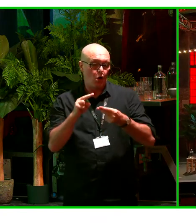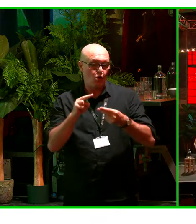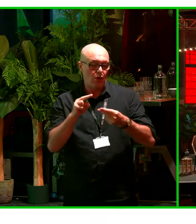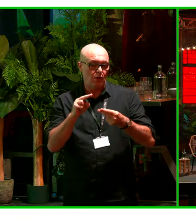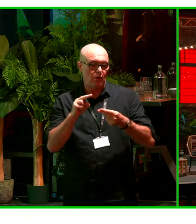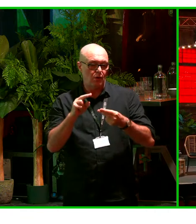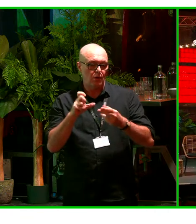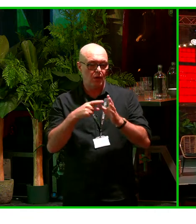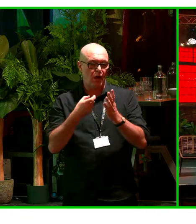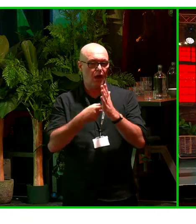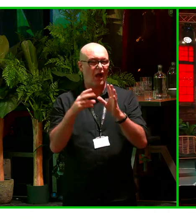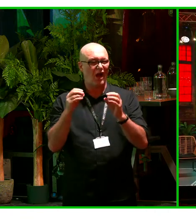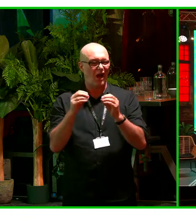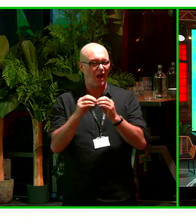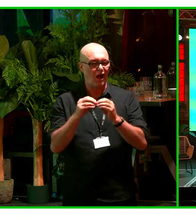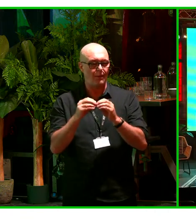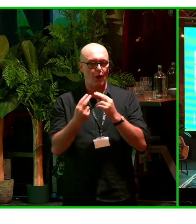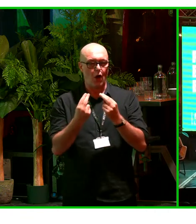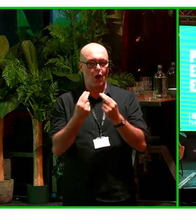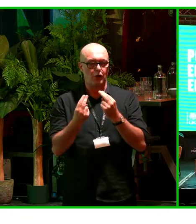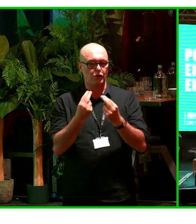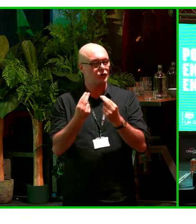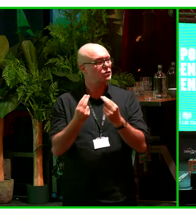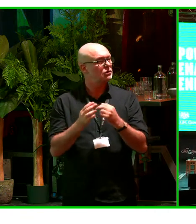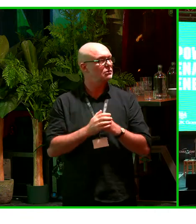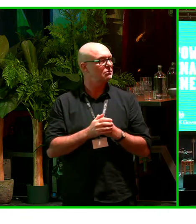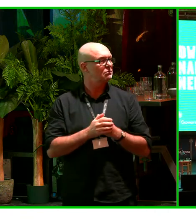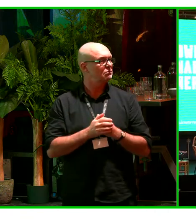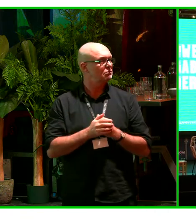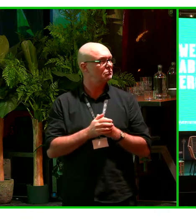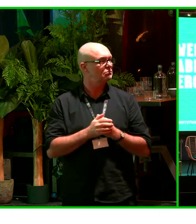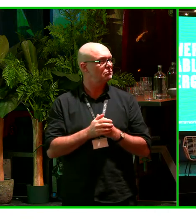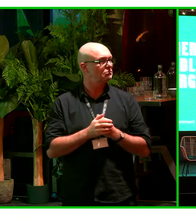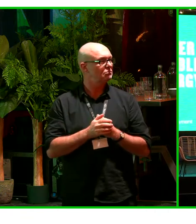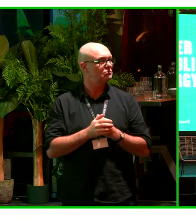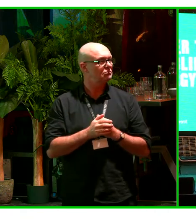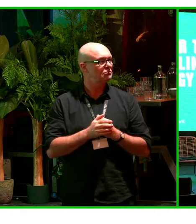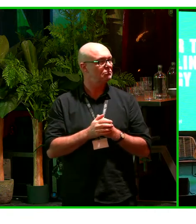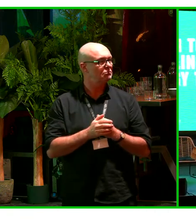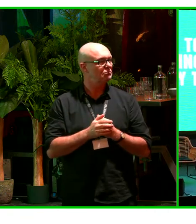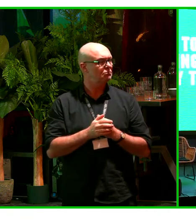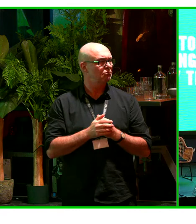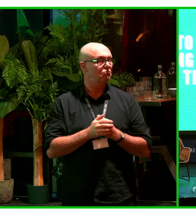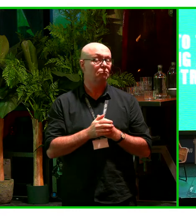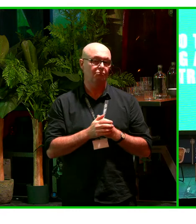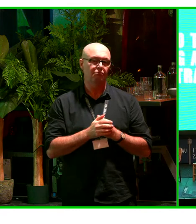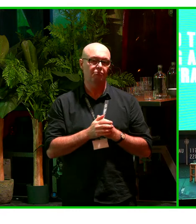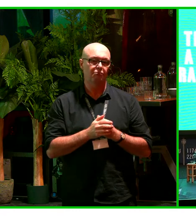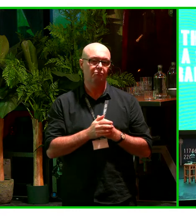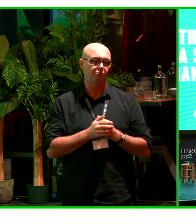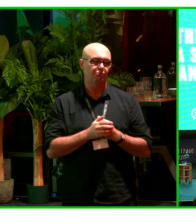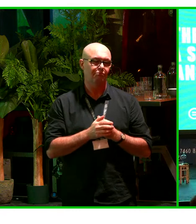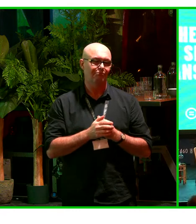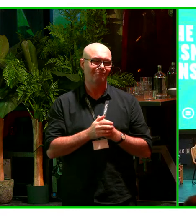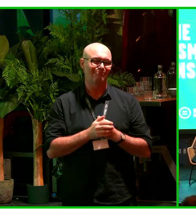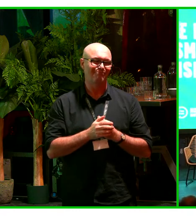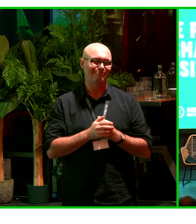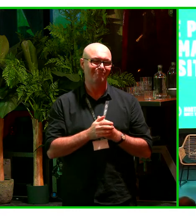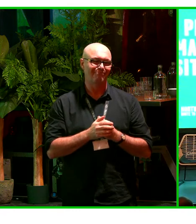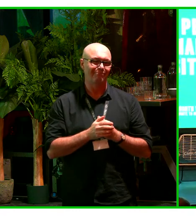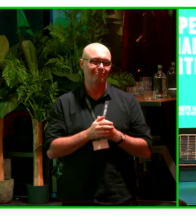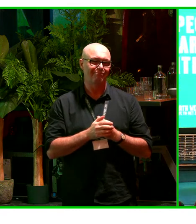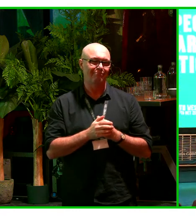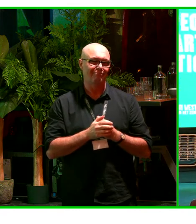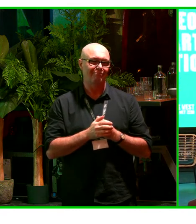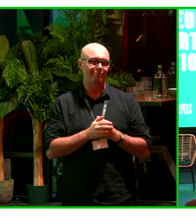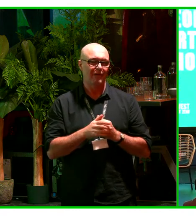Voodoo Rays. For those of you who recognize that being a guy called Gerald Song, you're in the same camp as me. We then have our